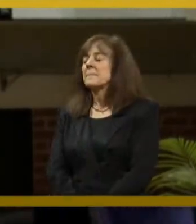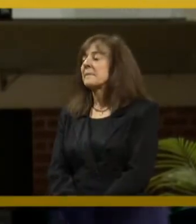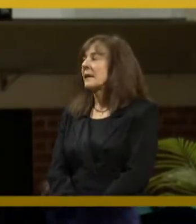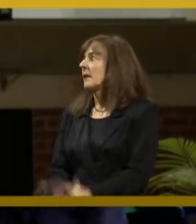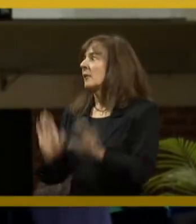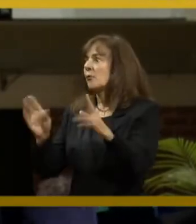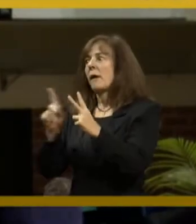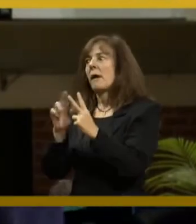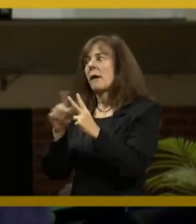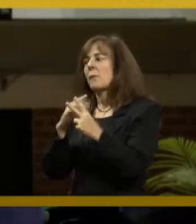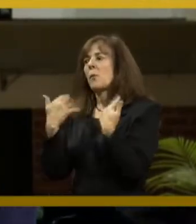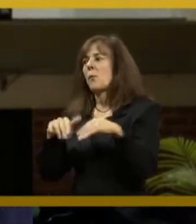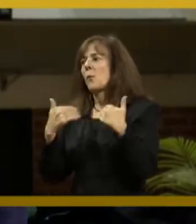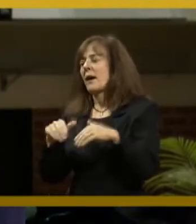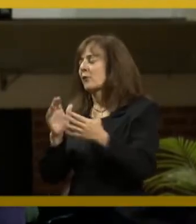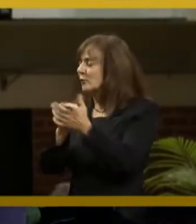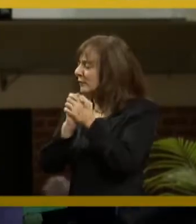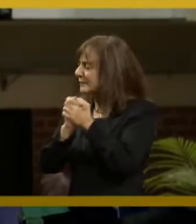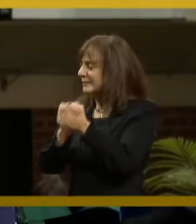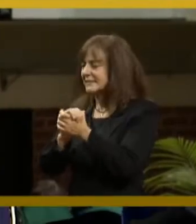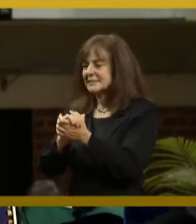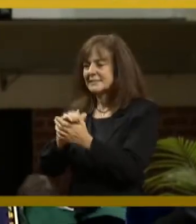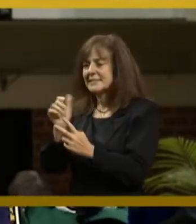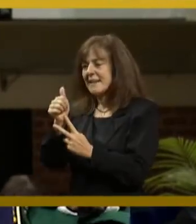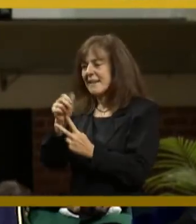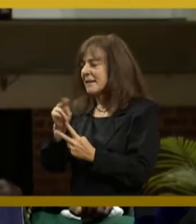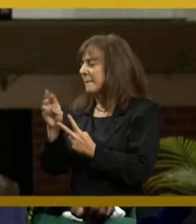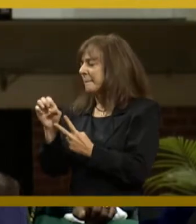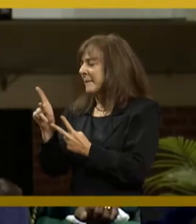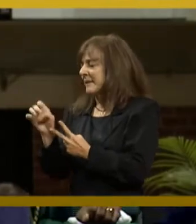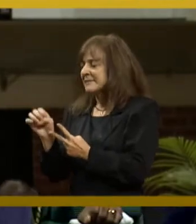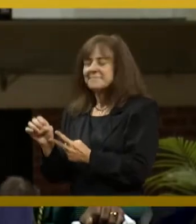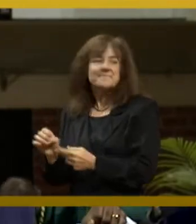Great couple. Congratulations, Ann and Mike.